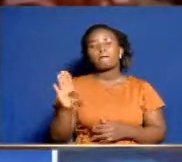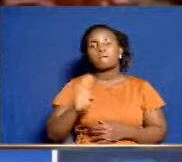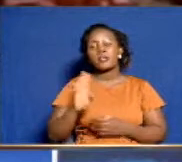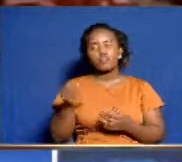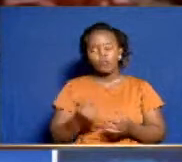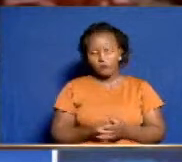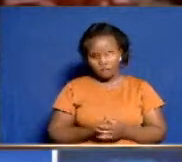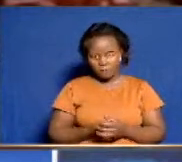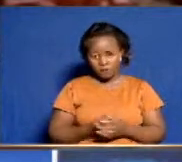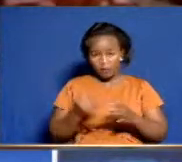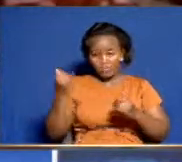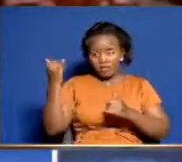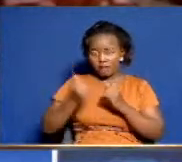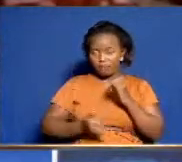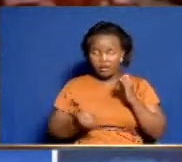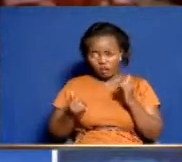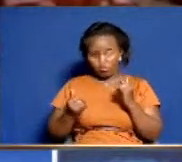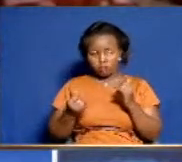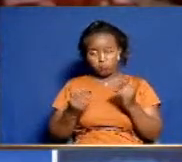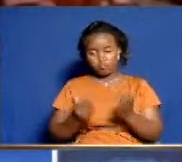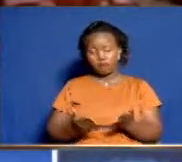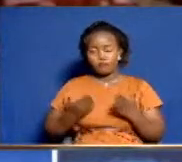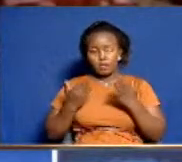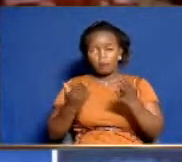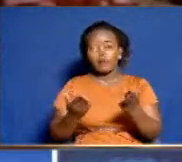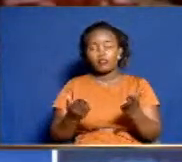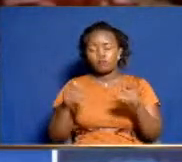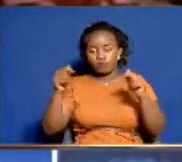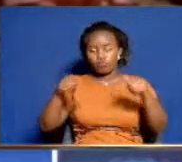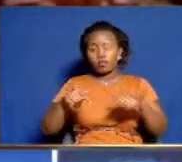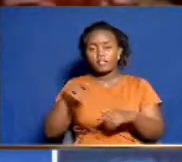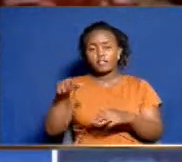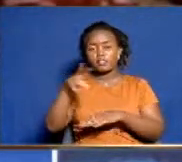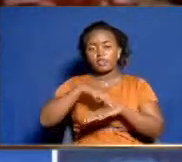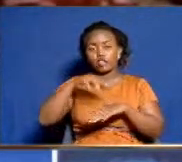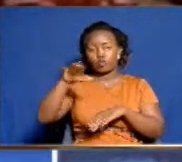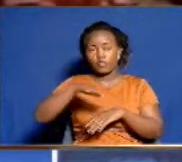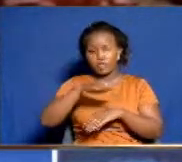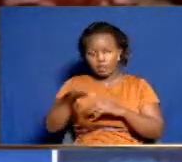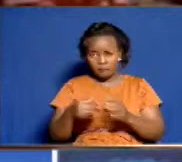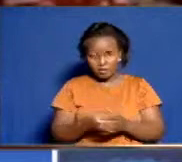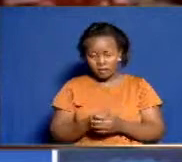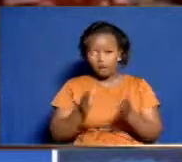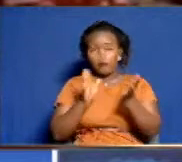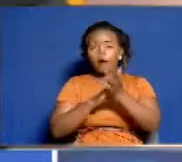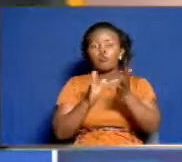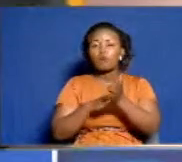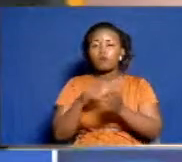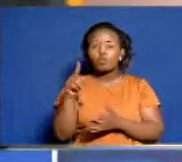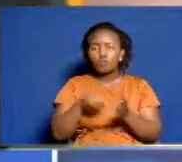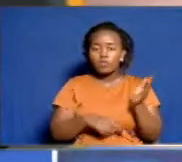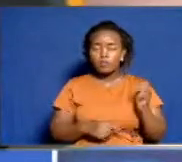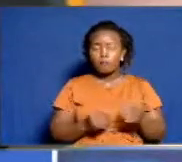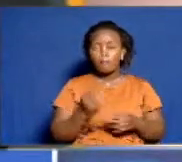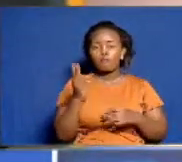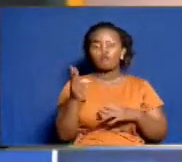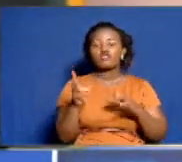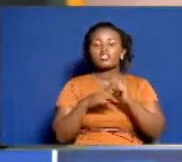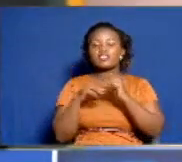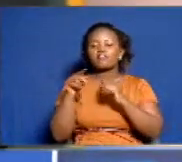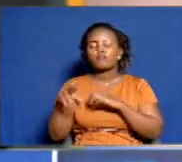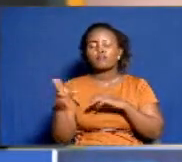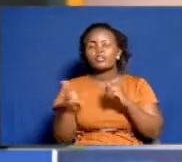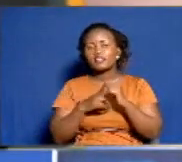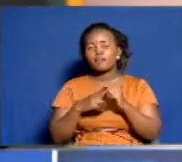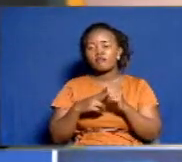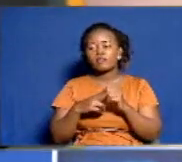the final estimates tabled Wednesday in the National Assembly, the National Treasury has proposed 47.7 billion shillings